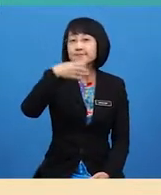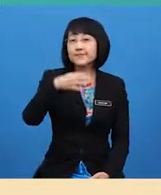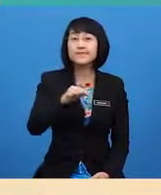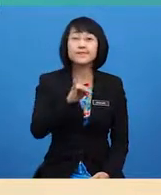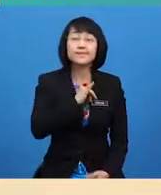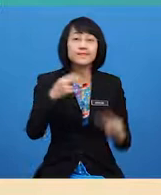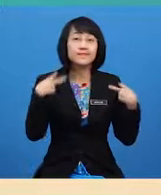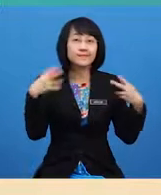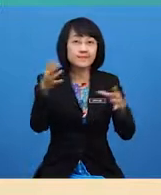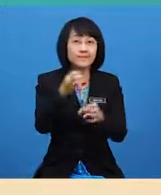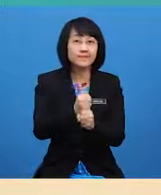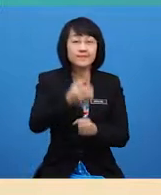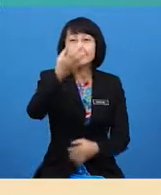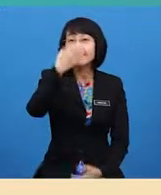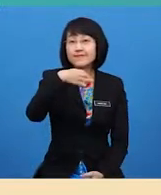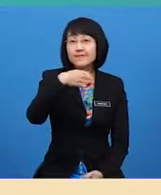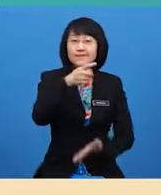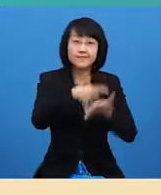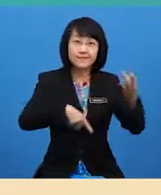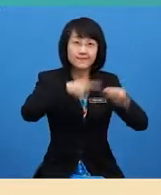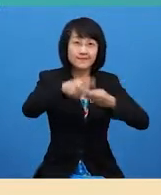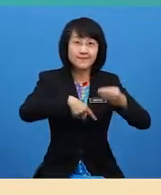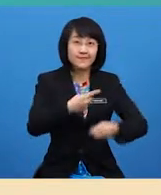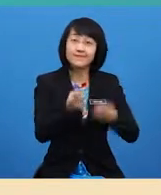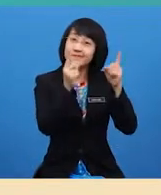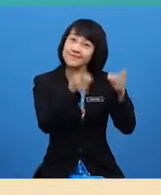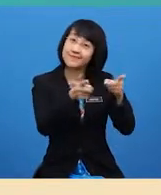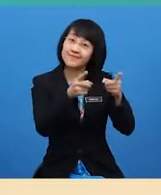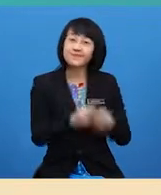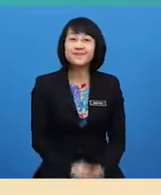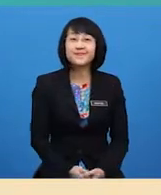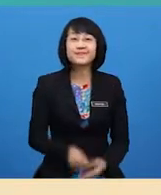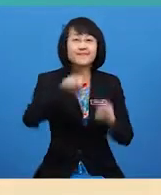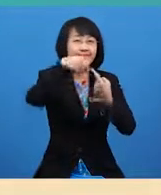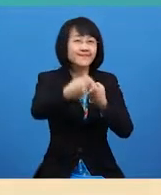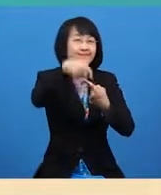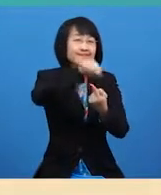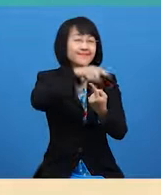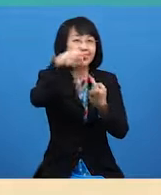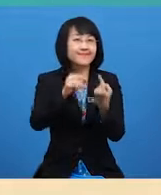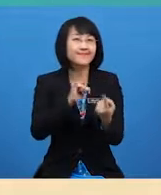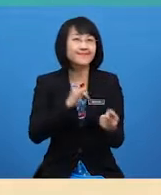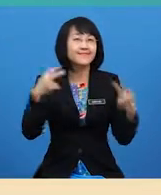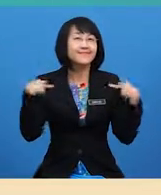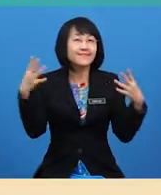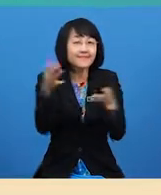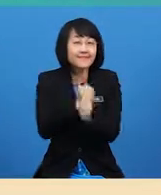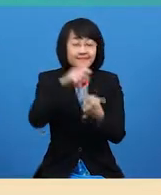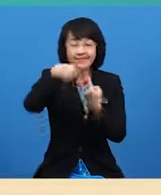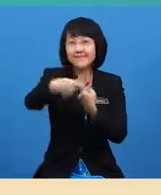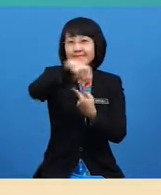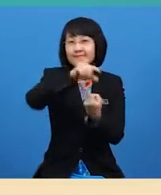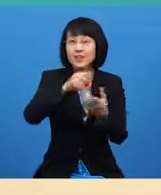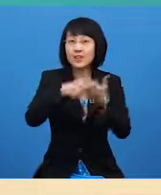Apple, apple, I've got apple. What about you? Banana, banana, I've got